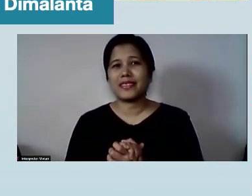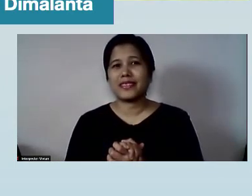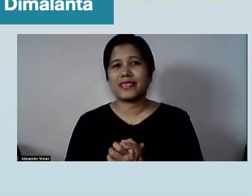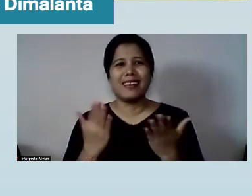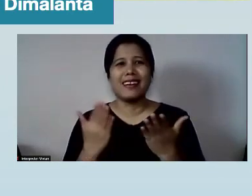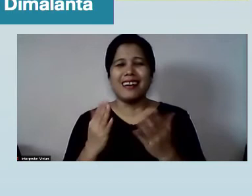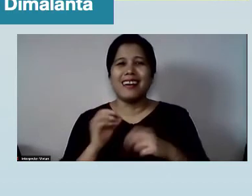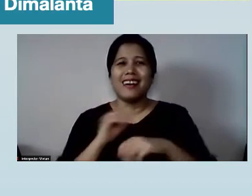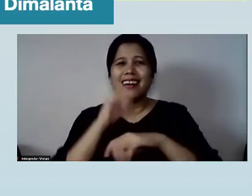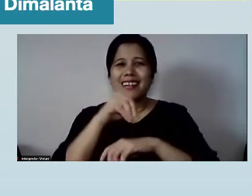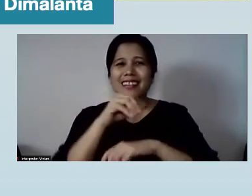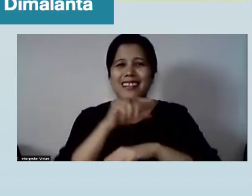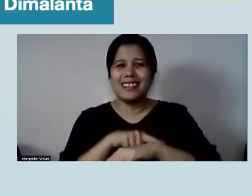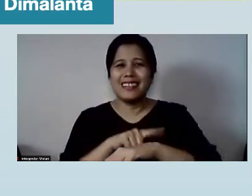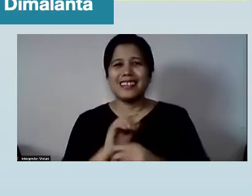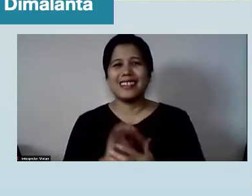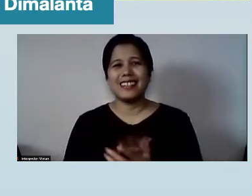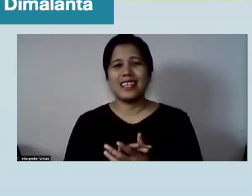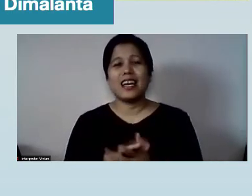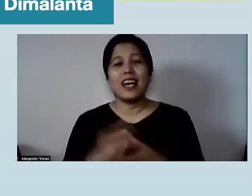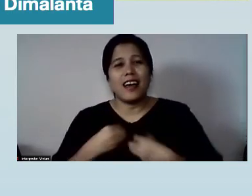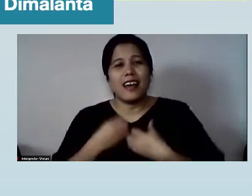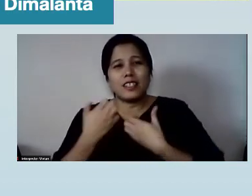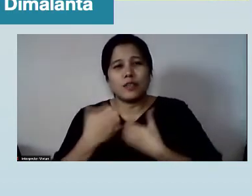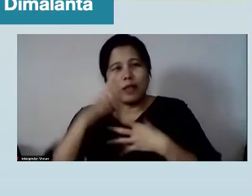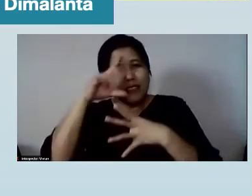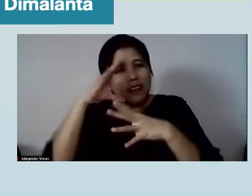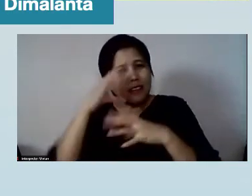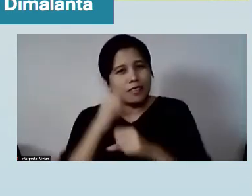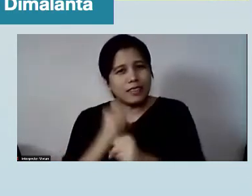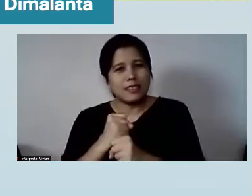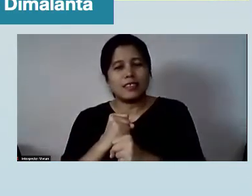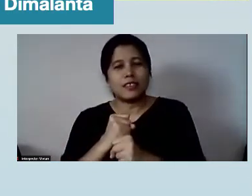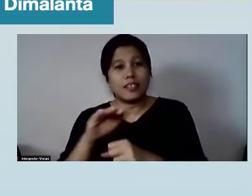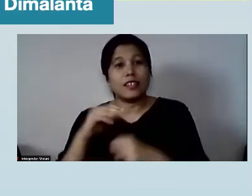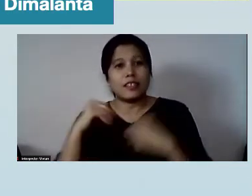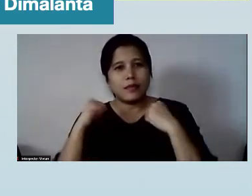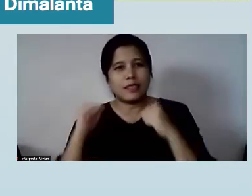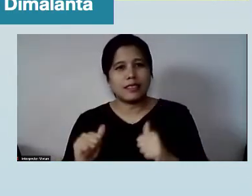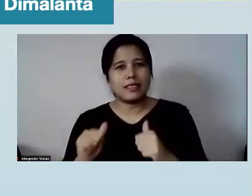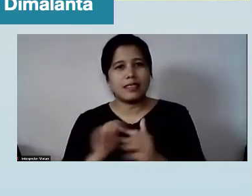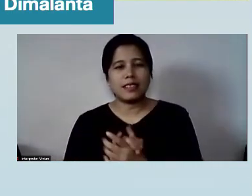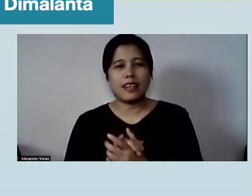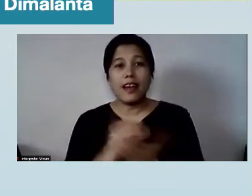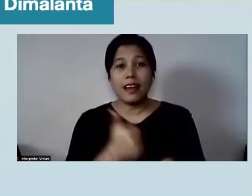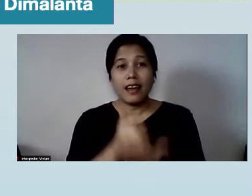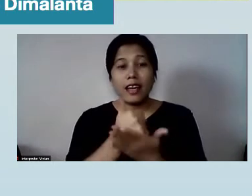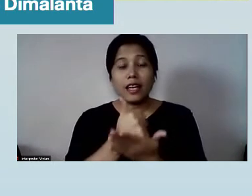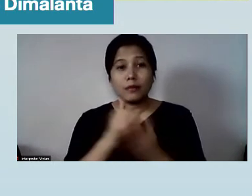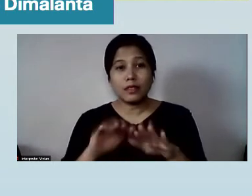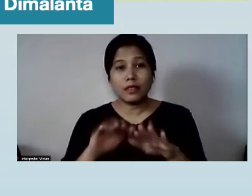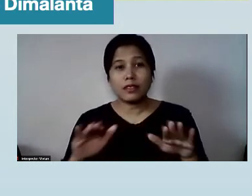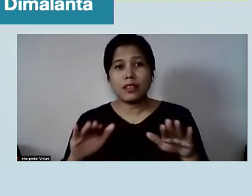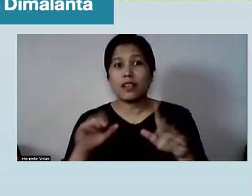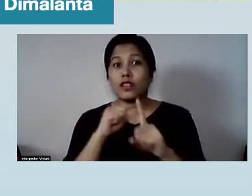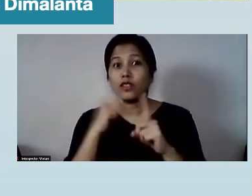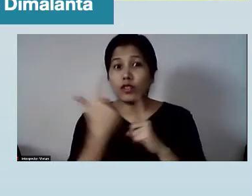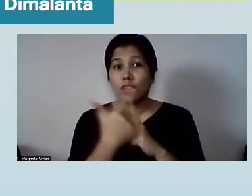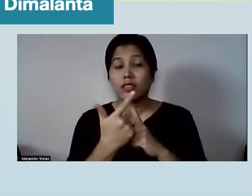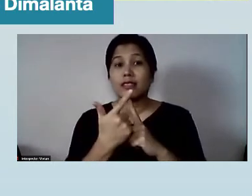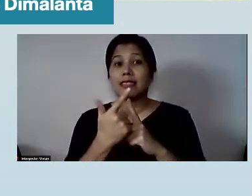ko. Express confidence in your child's abilities. Next slide. Help children improve their social skills and